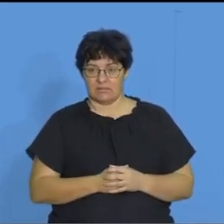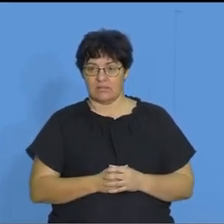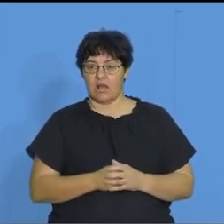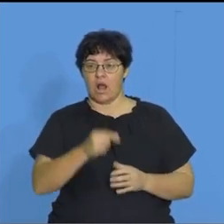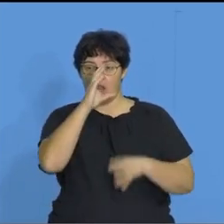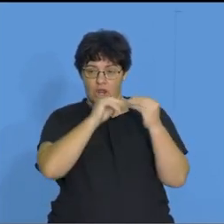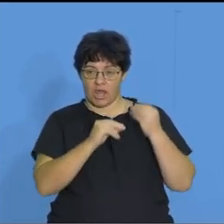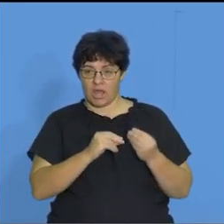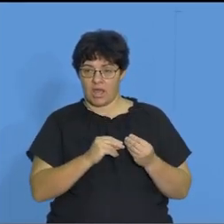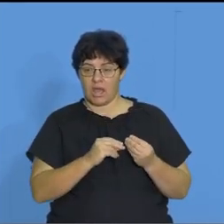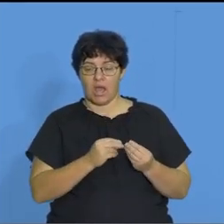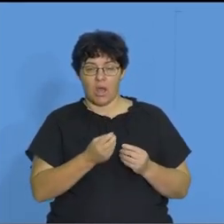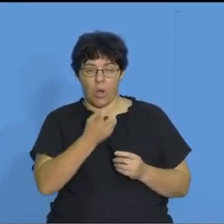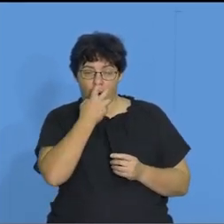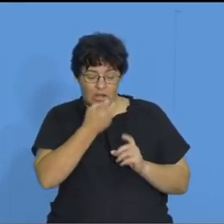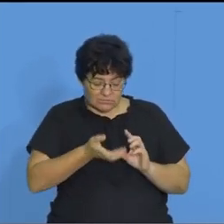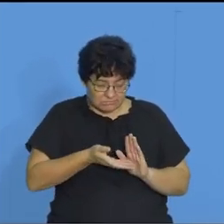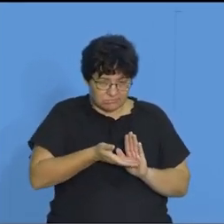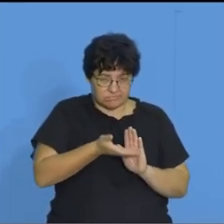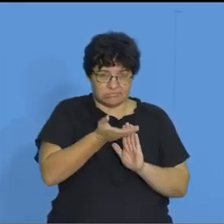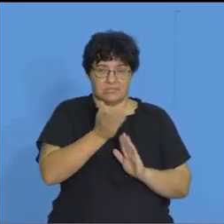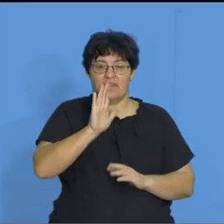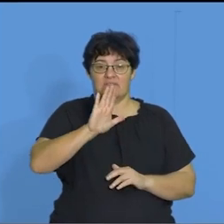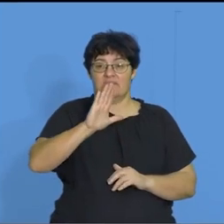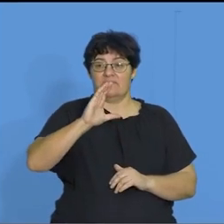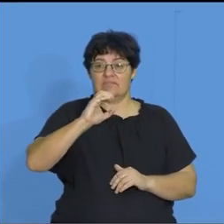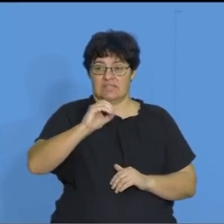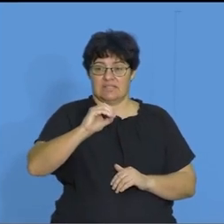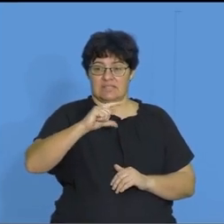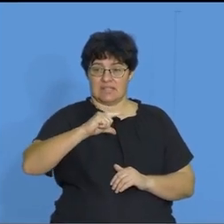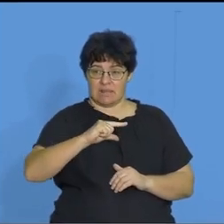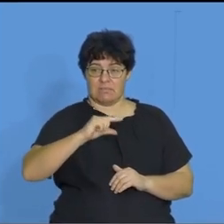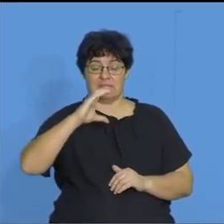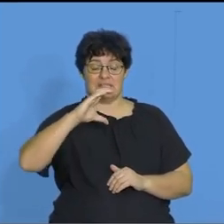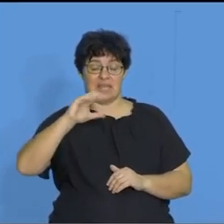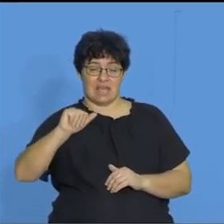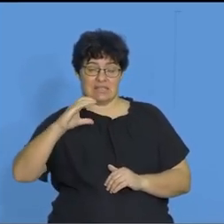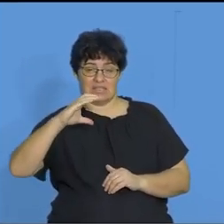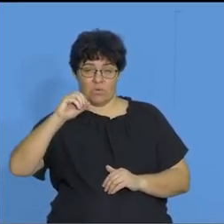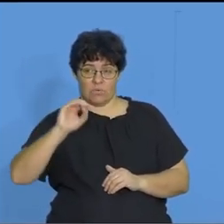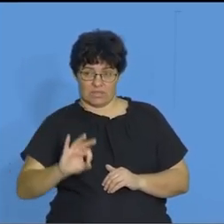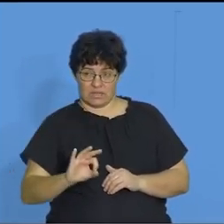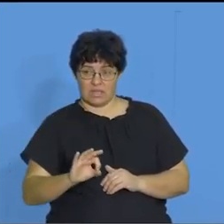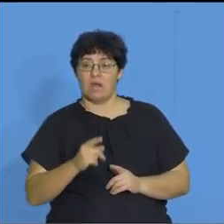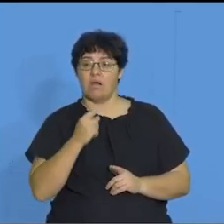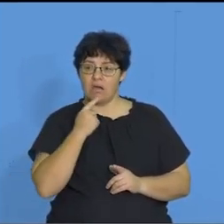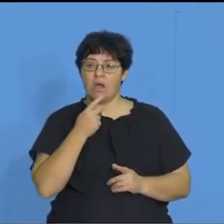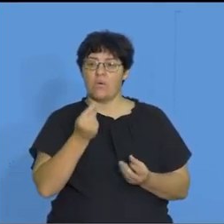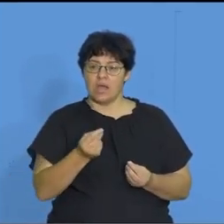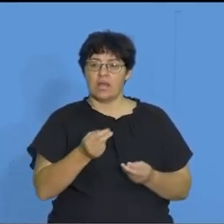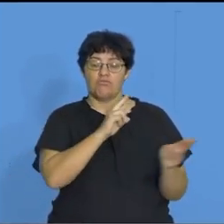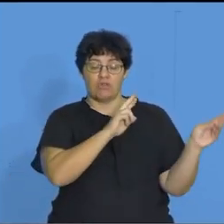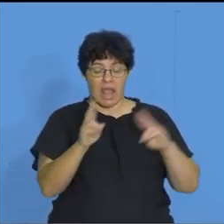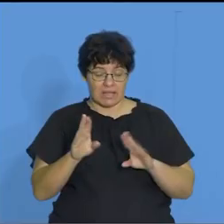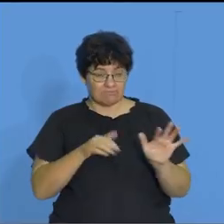heats 50 grams of calcium carbonate, okay, which reacts according to the following balanced equation. So what's the